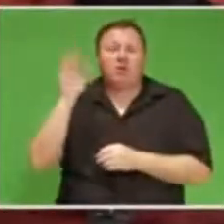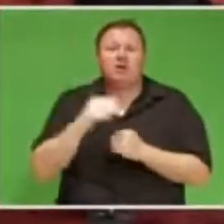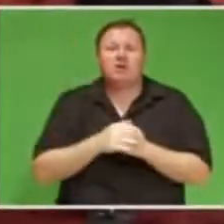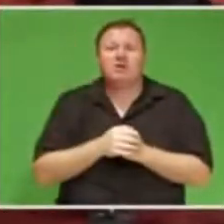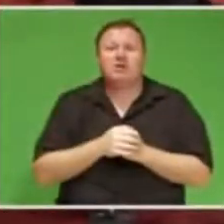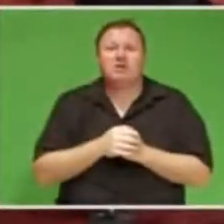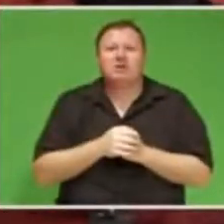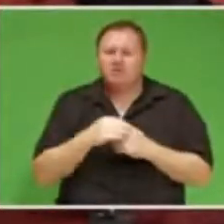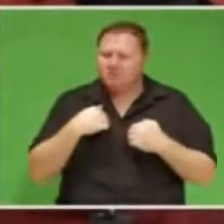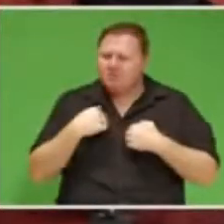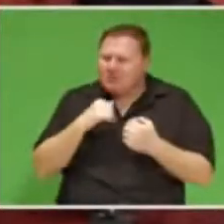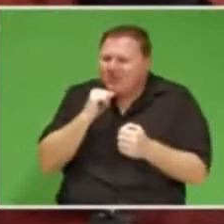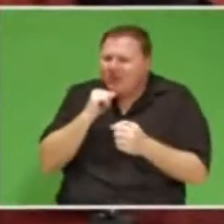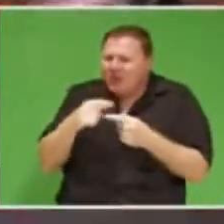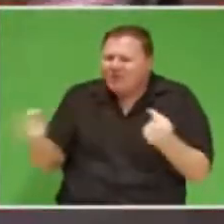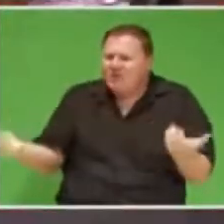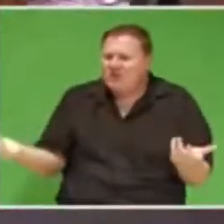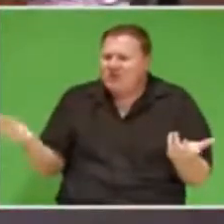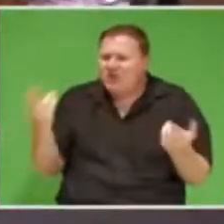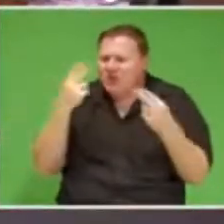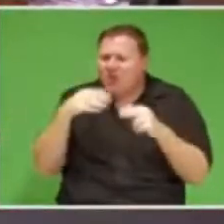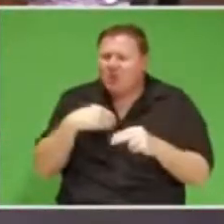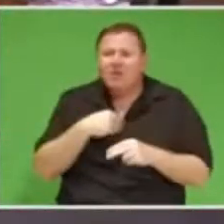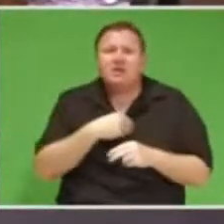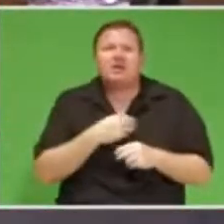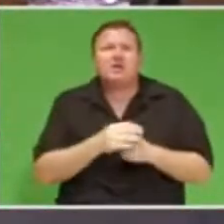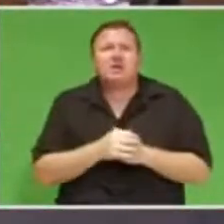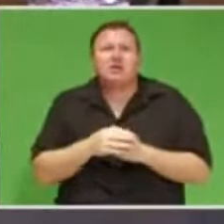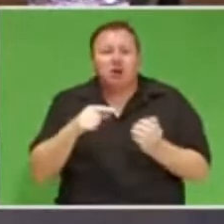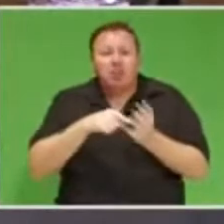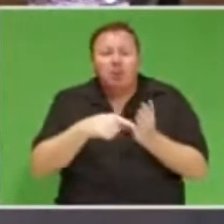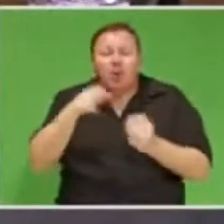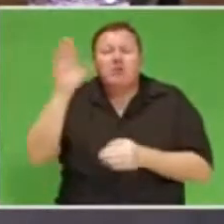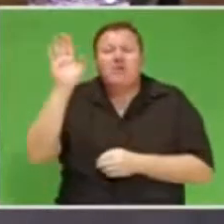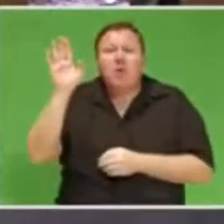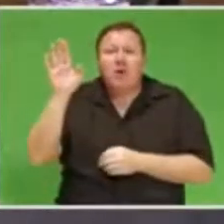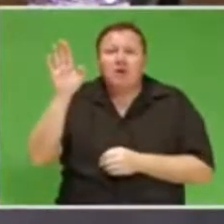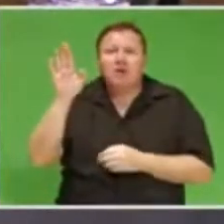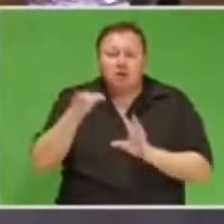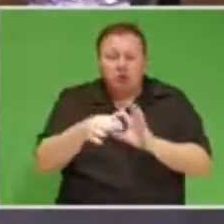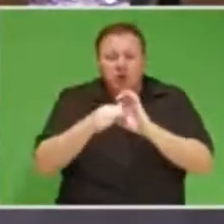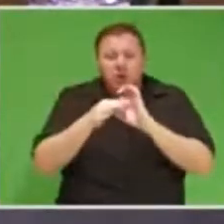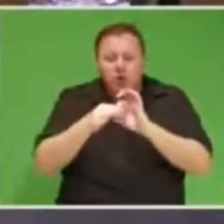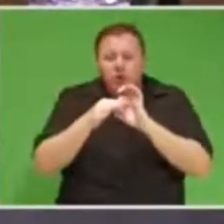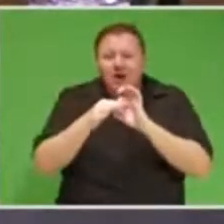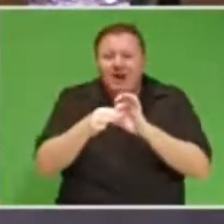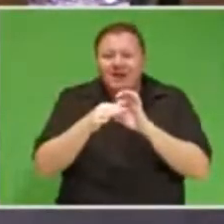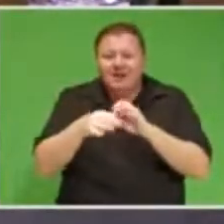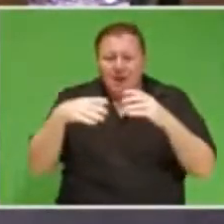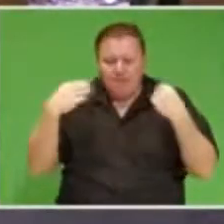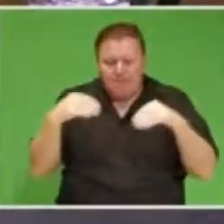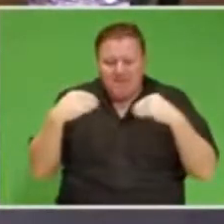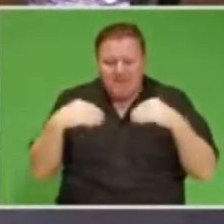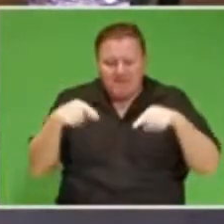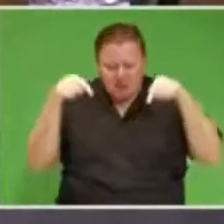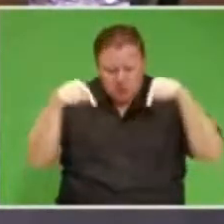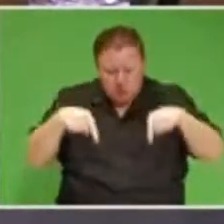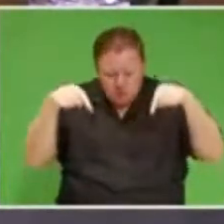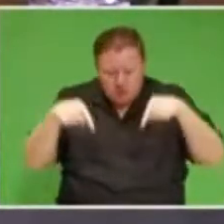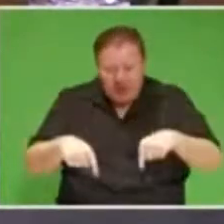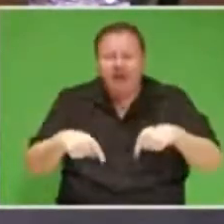unless I haven't finished, honorable members, unless the point of order is related to the business of the